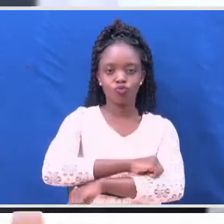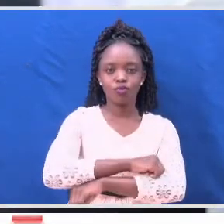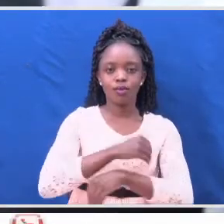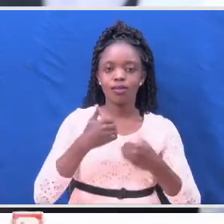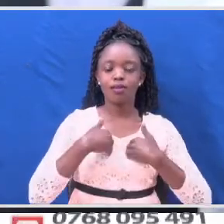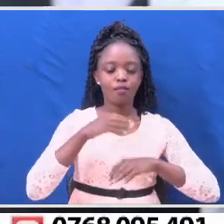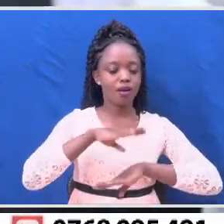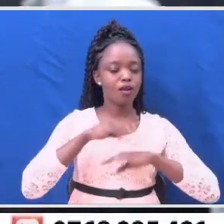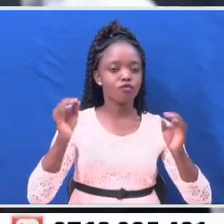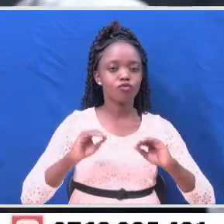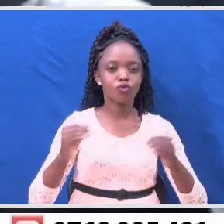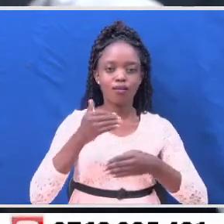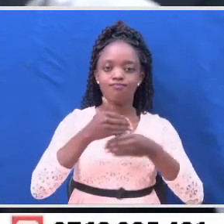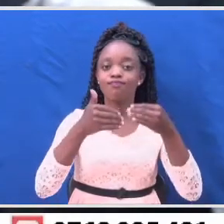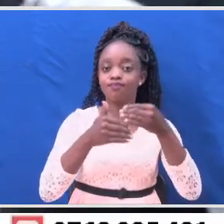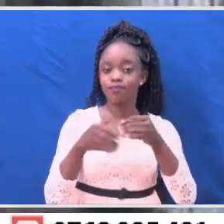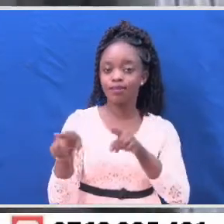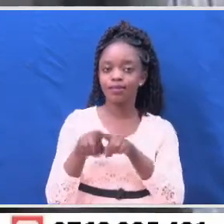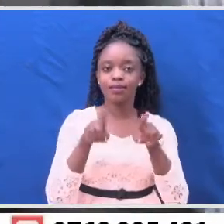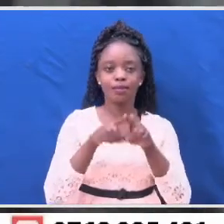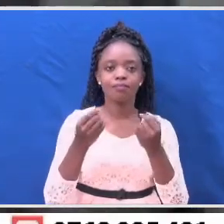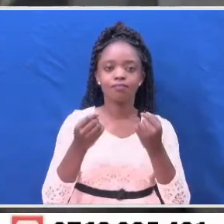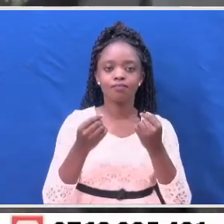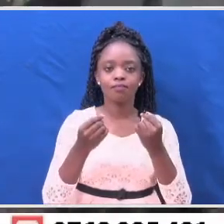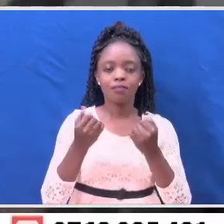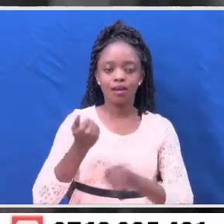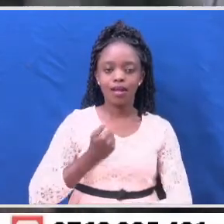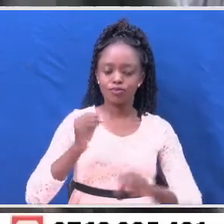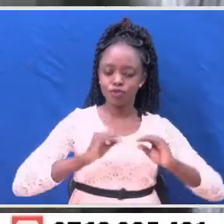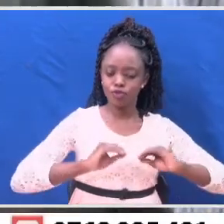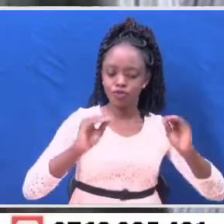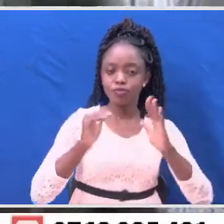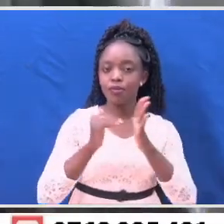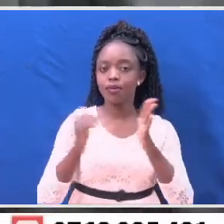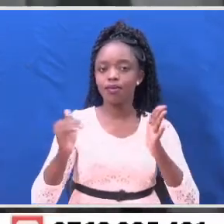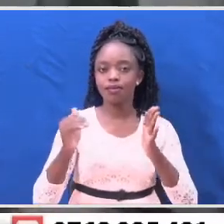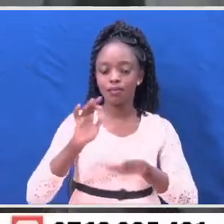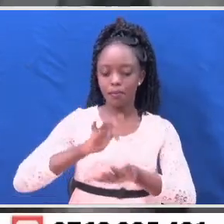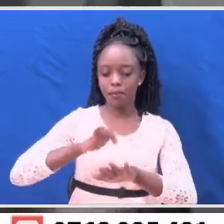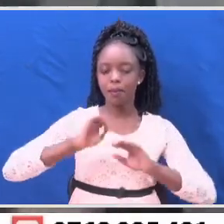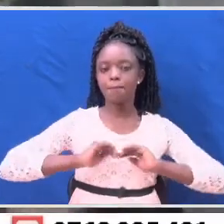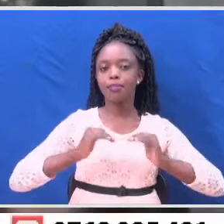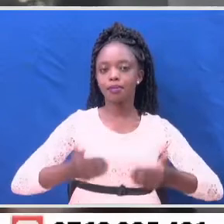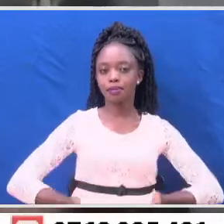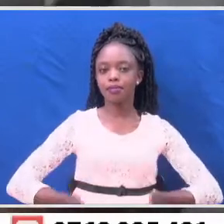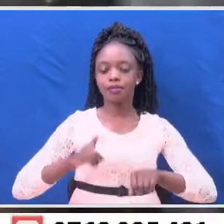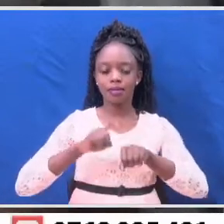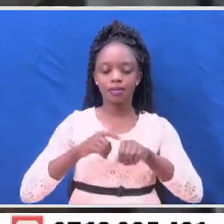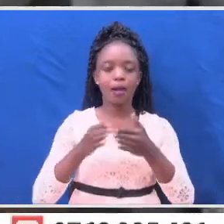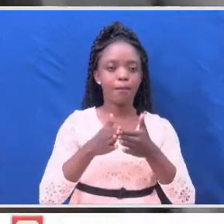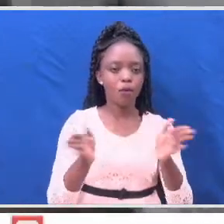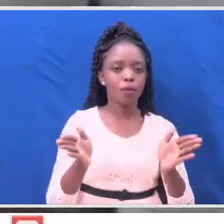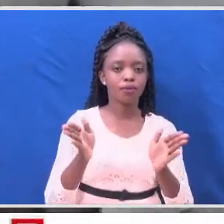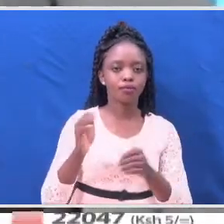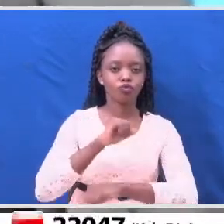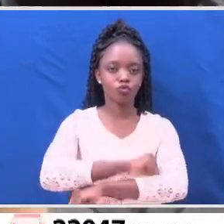have enough infrastructure, as well as educating school girls against unwanted teenage pregnancies when they resume learning.